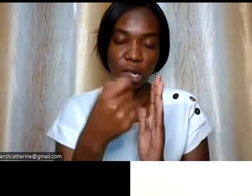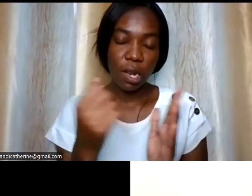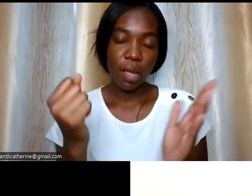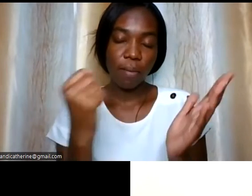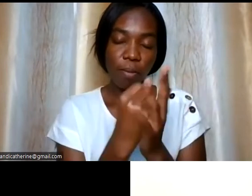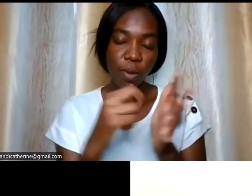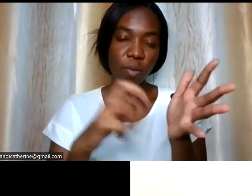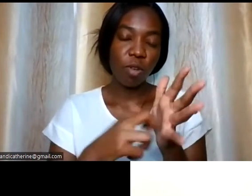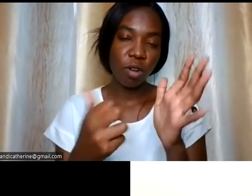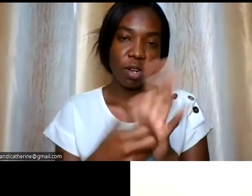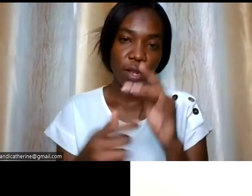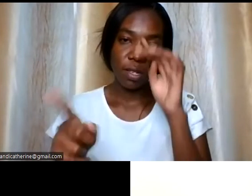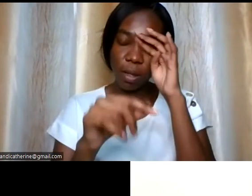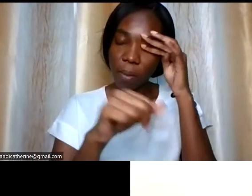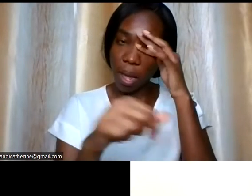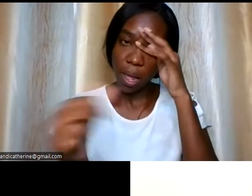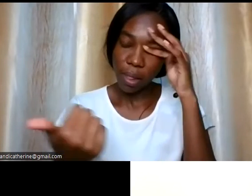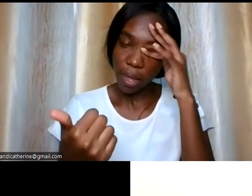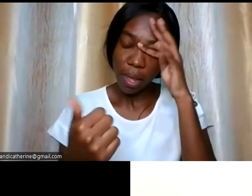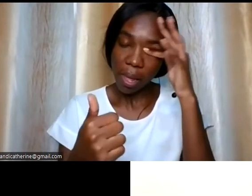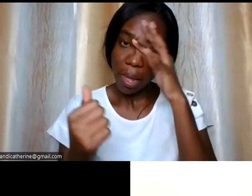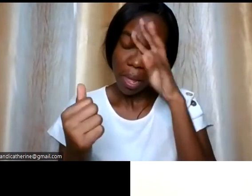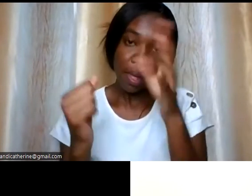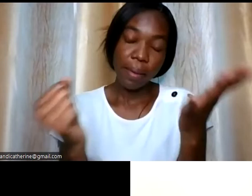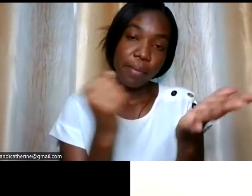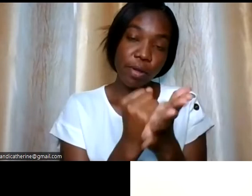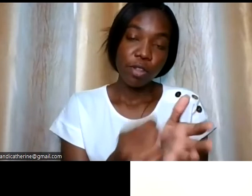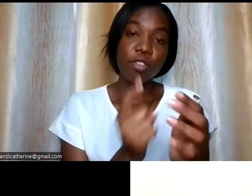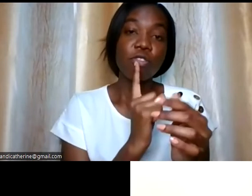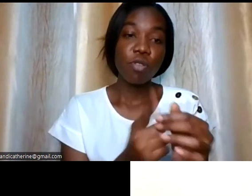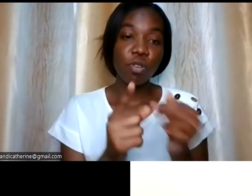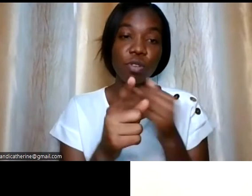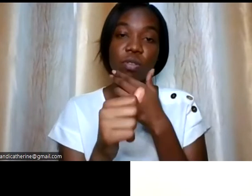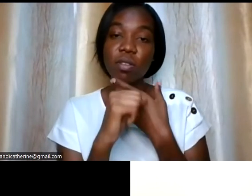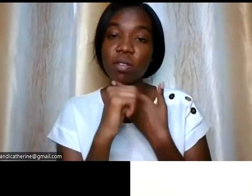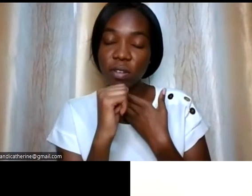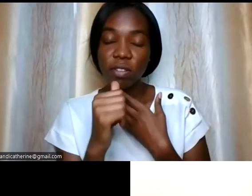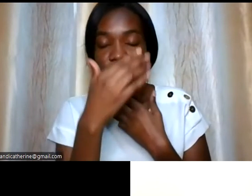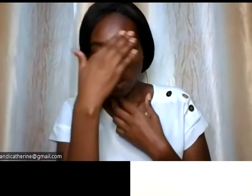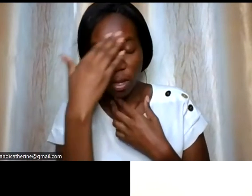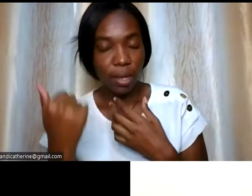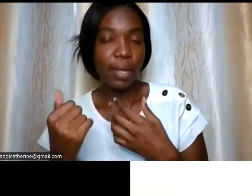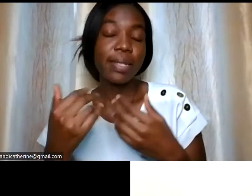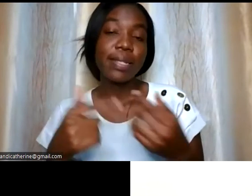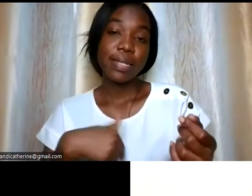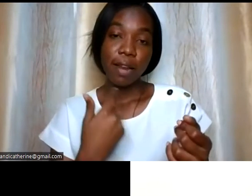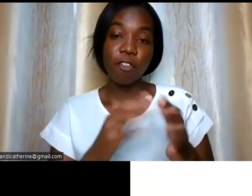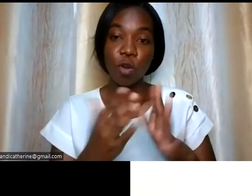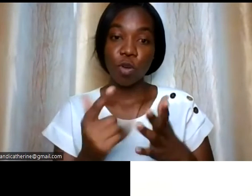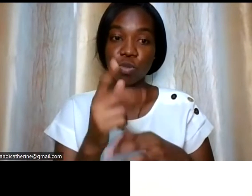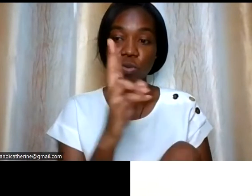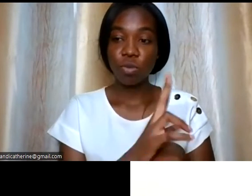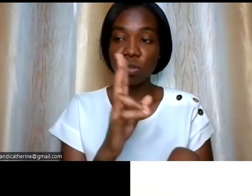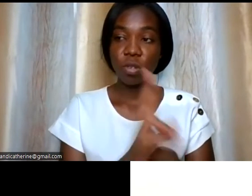like all the rest of the employees. Do not forget yourself. Do not forget to use the same systems that you are